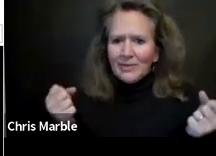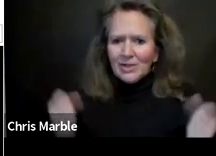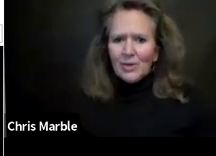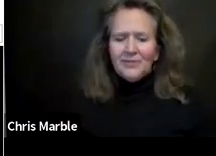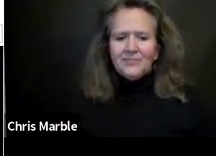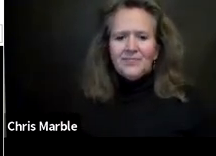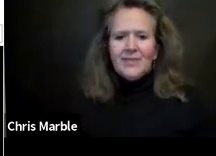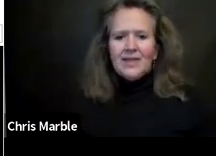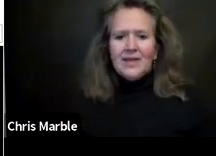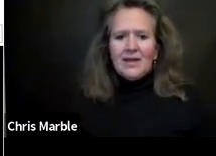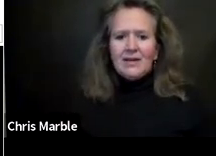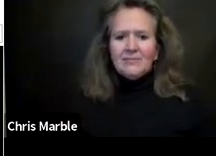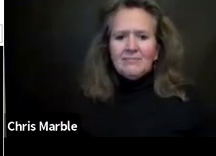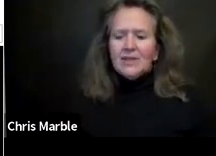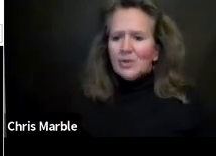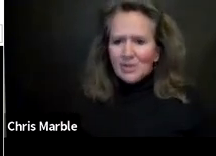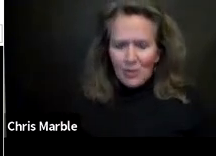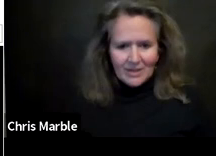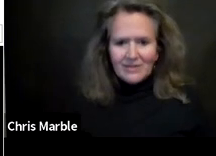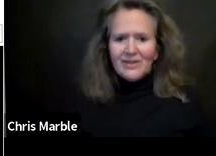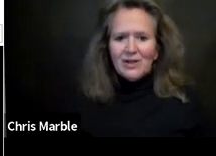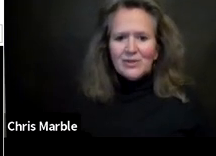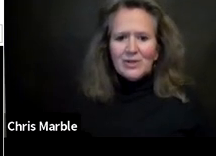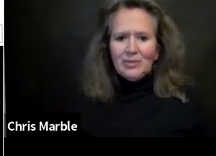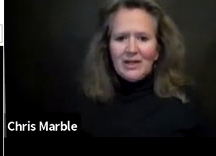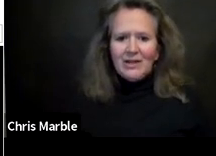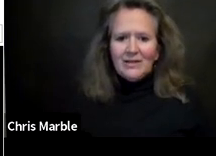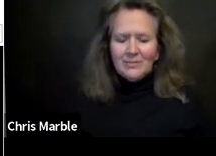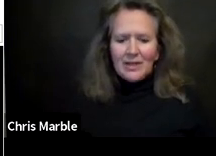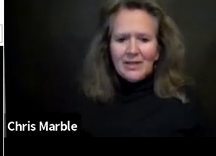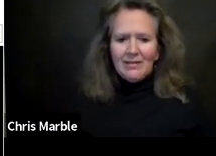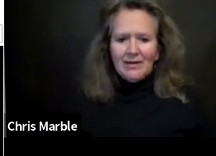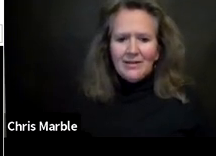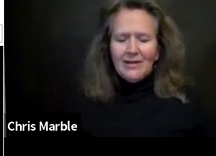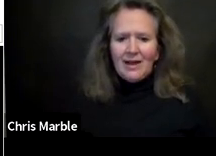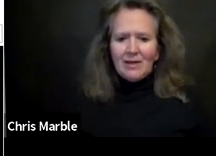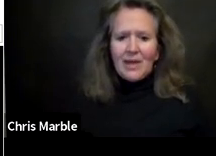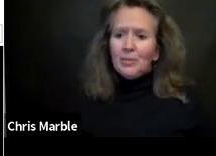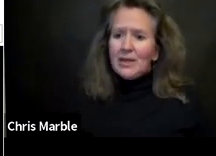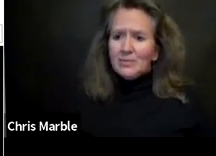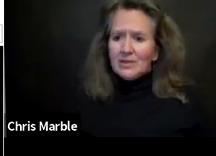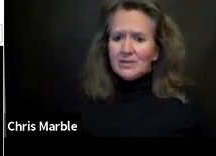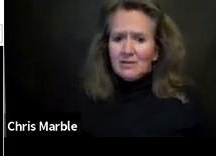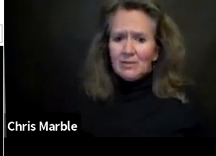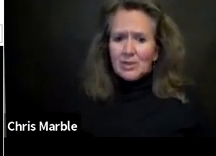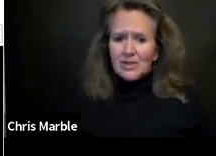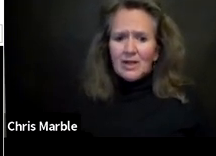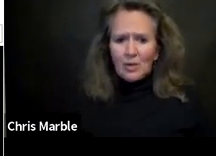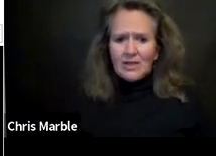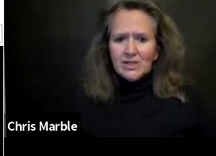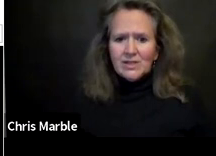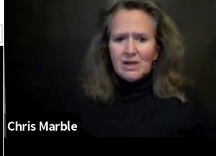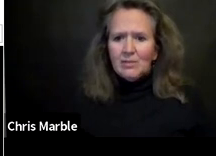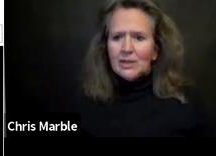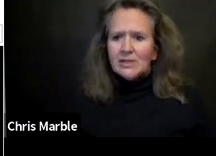hand movements going. Of course, the quality of video is going to play in there and the placement of the person.